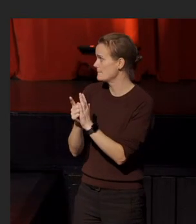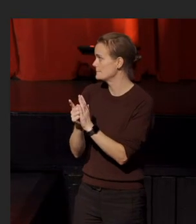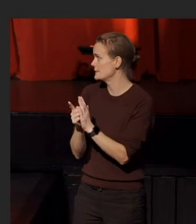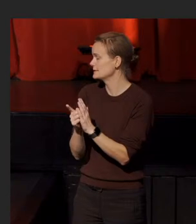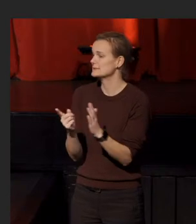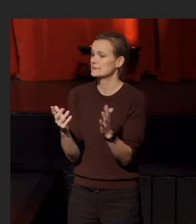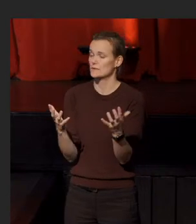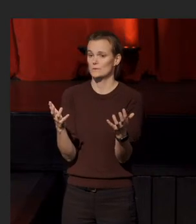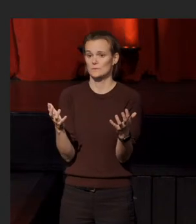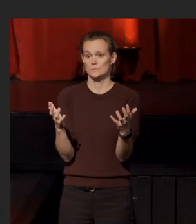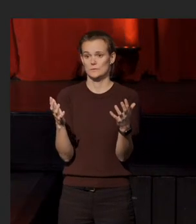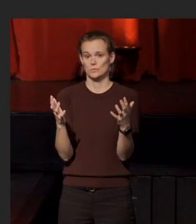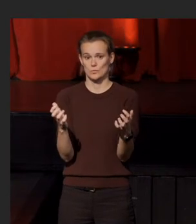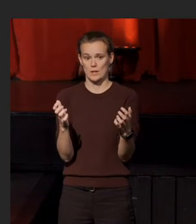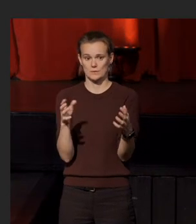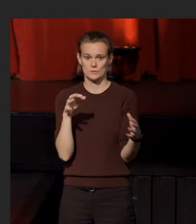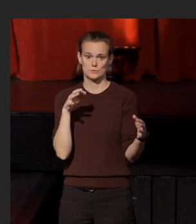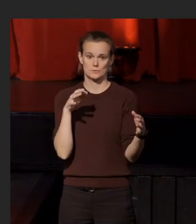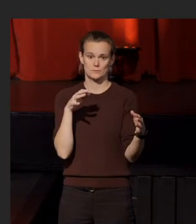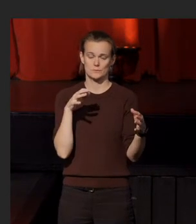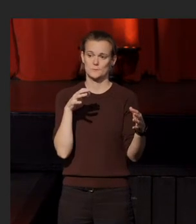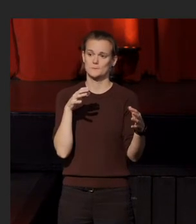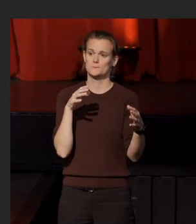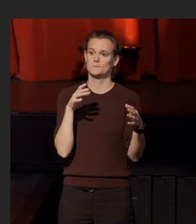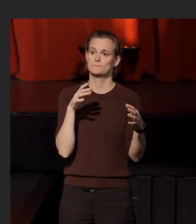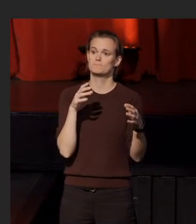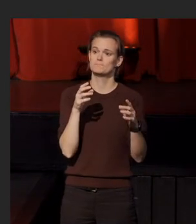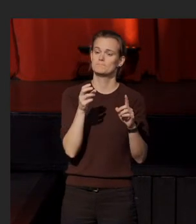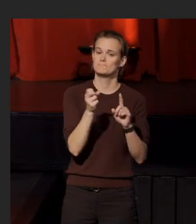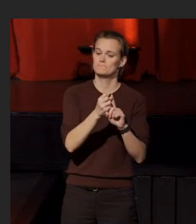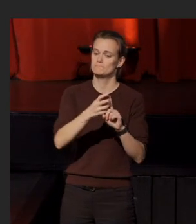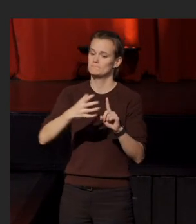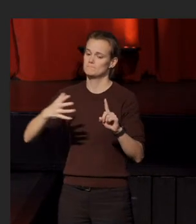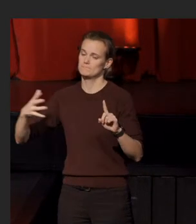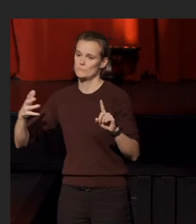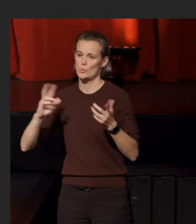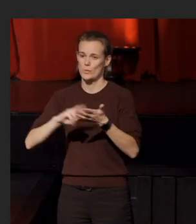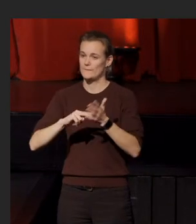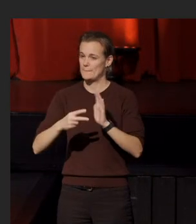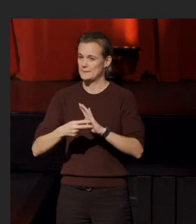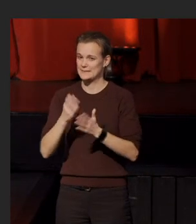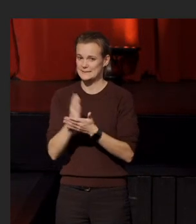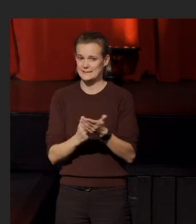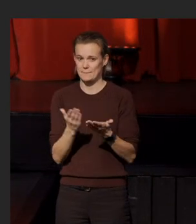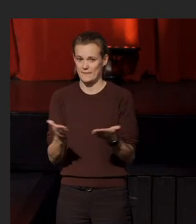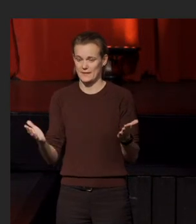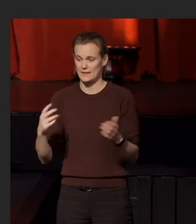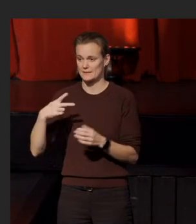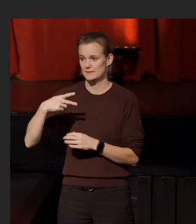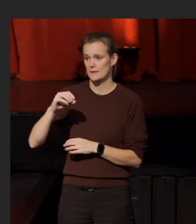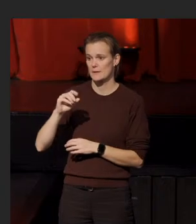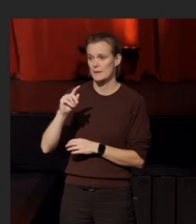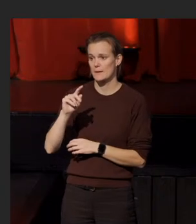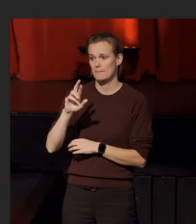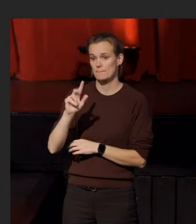work on some of the things that I hear people talking about a lot and that come up in my own research. Portia, you mentioned I host